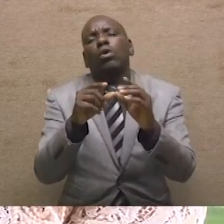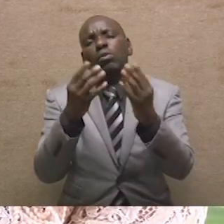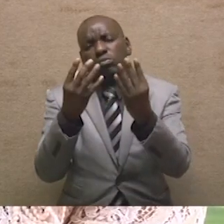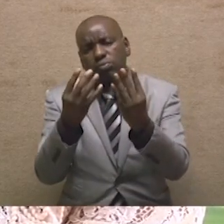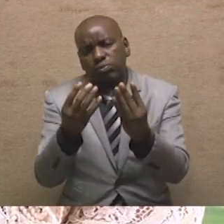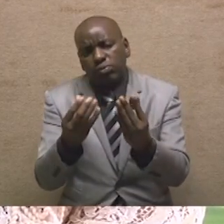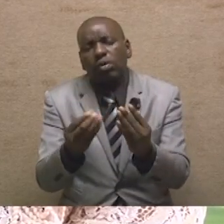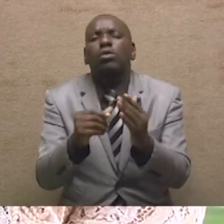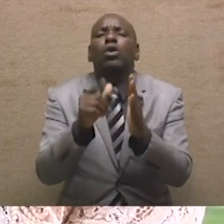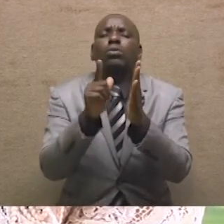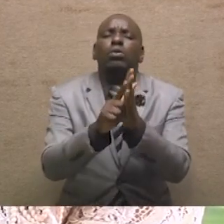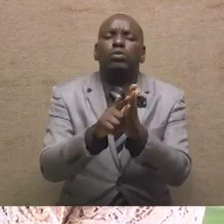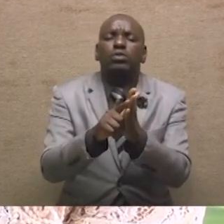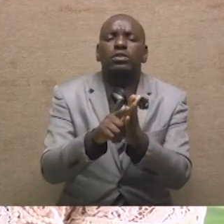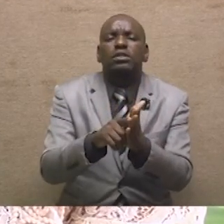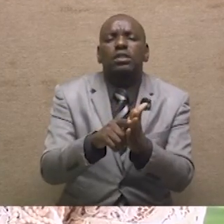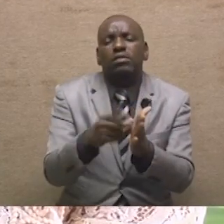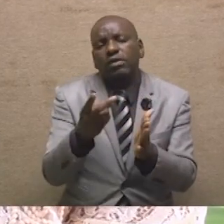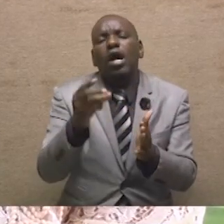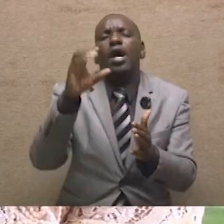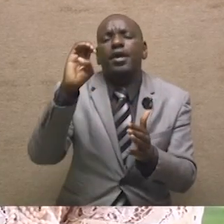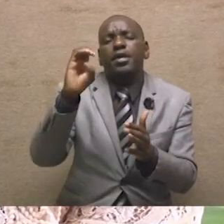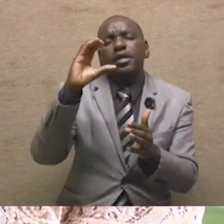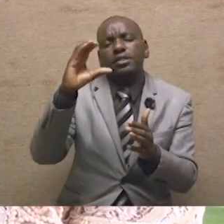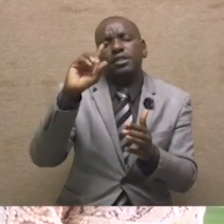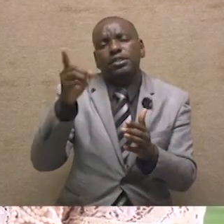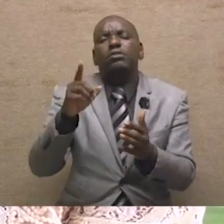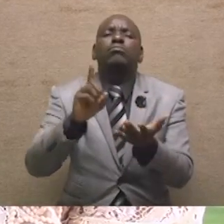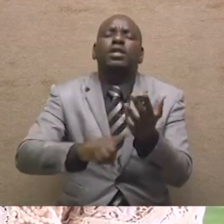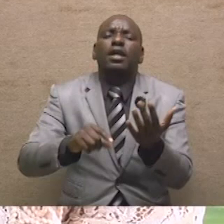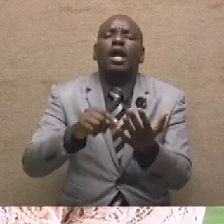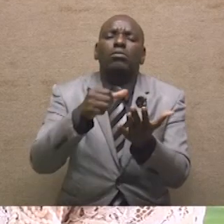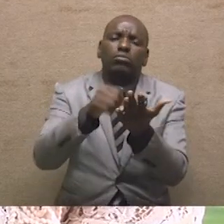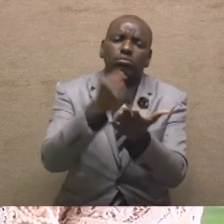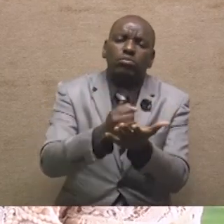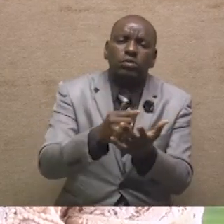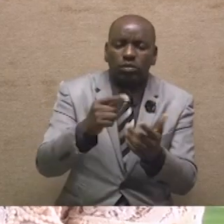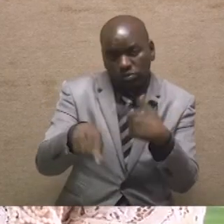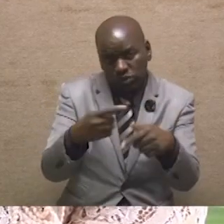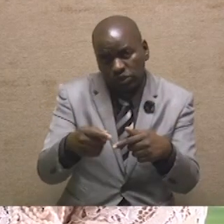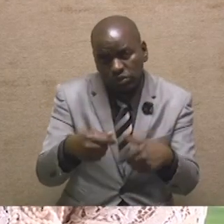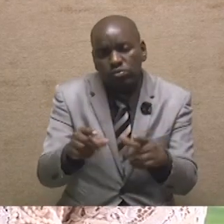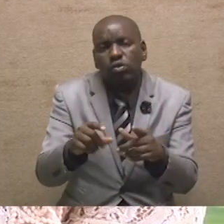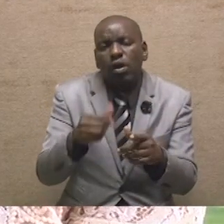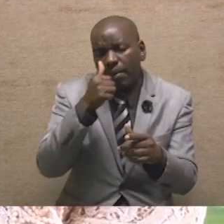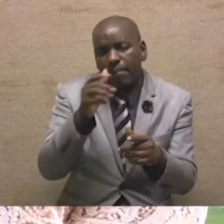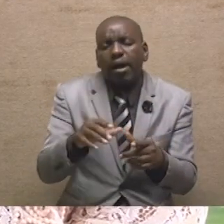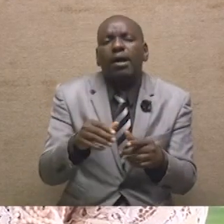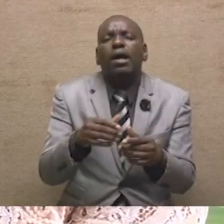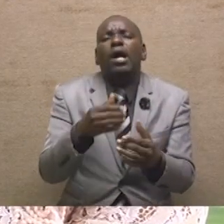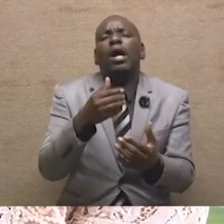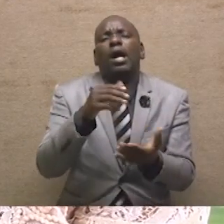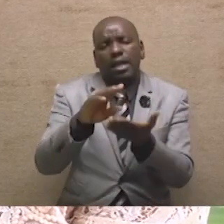for an ECD center or a school to register, and make it possible for more children to be accepted into